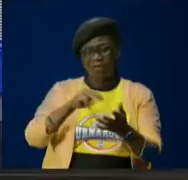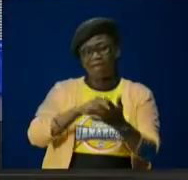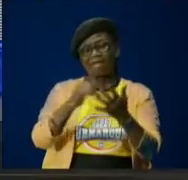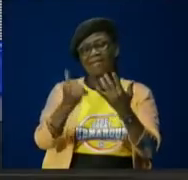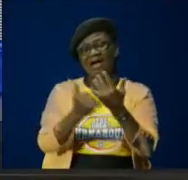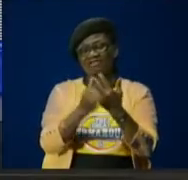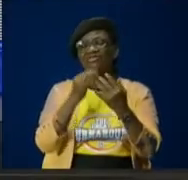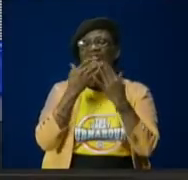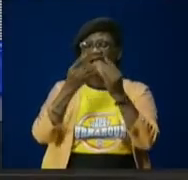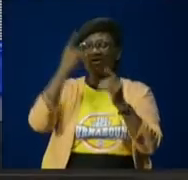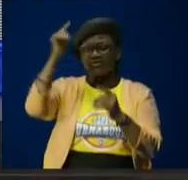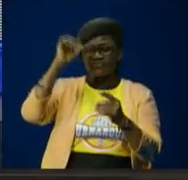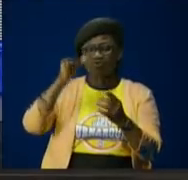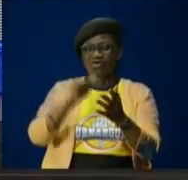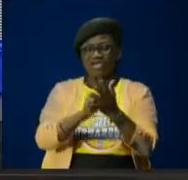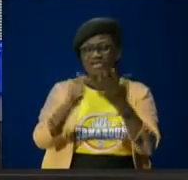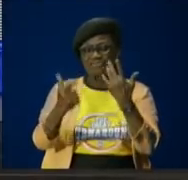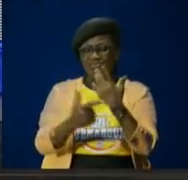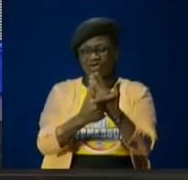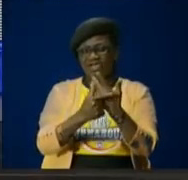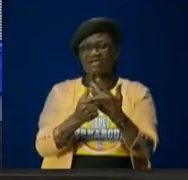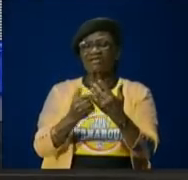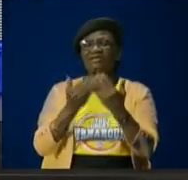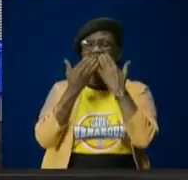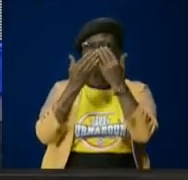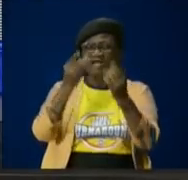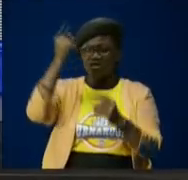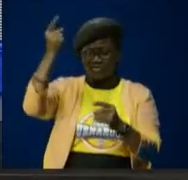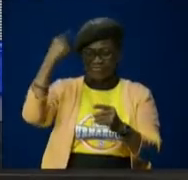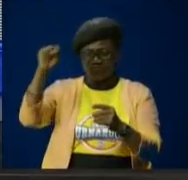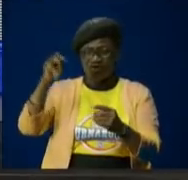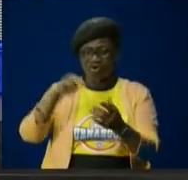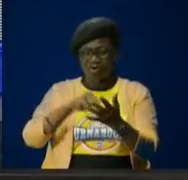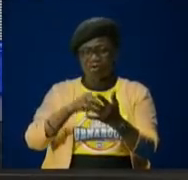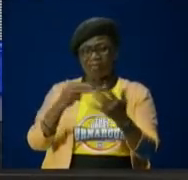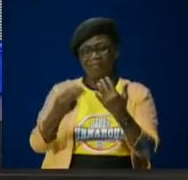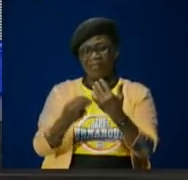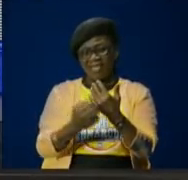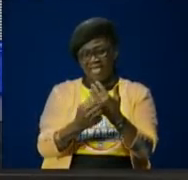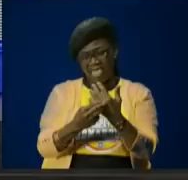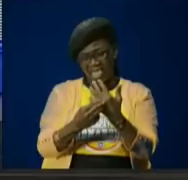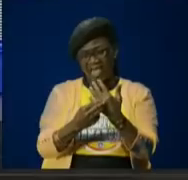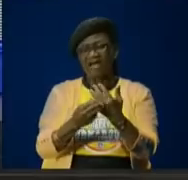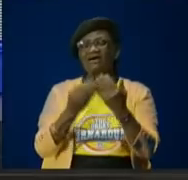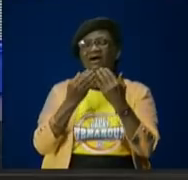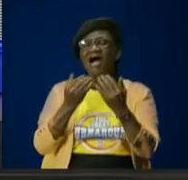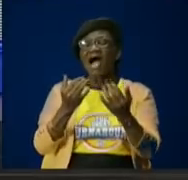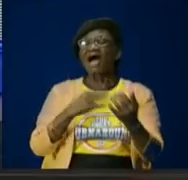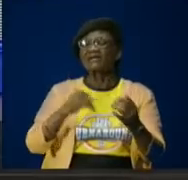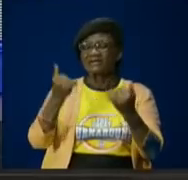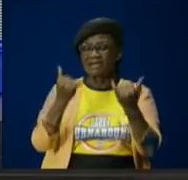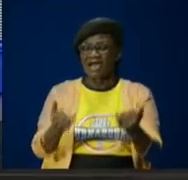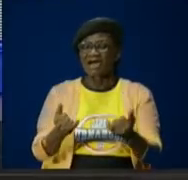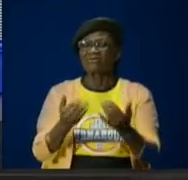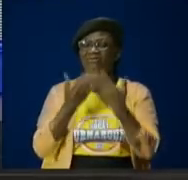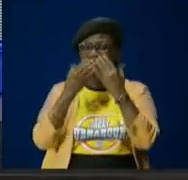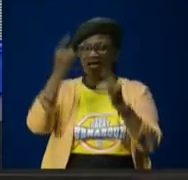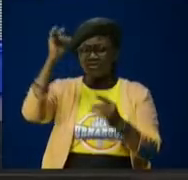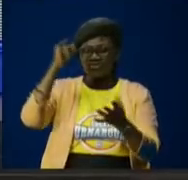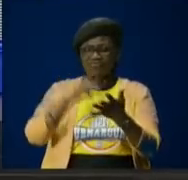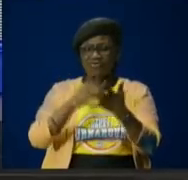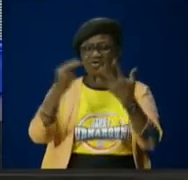March. Thank you for April. Thank you for May. And now, Father, thank you for